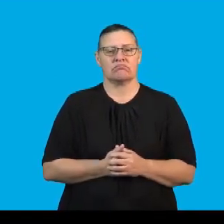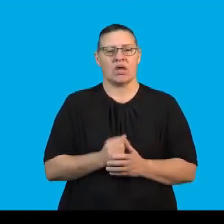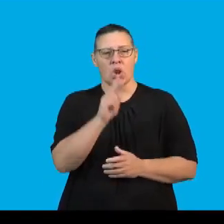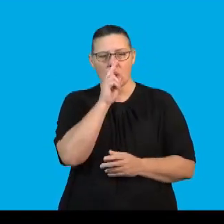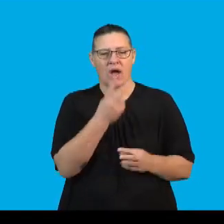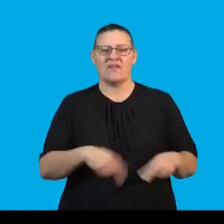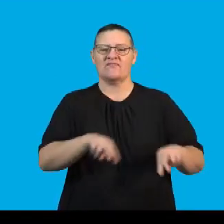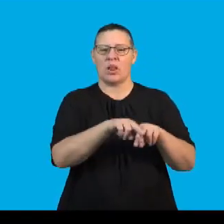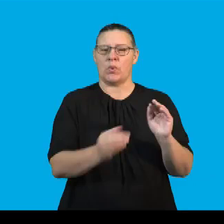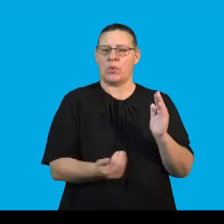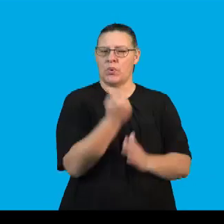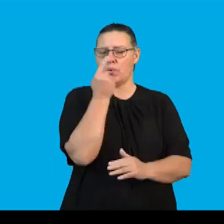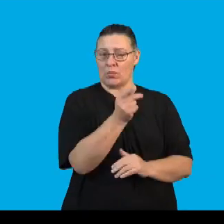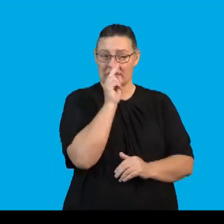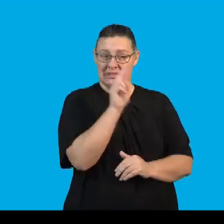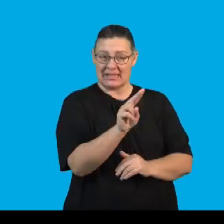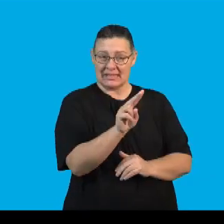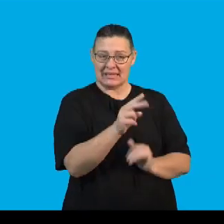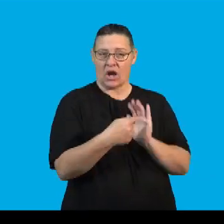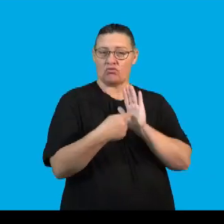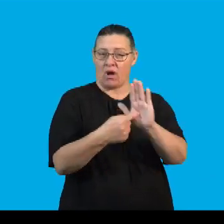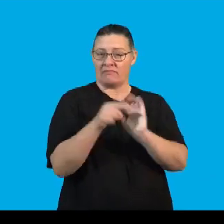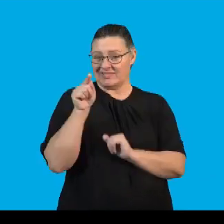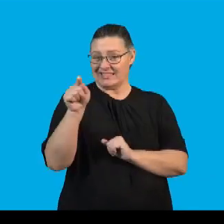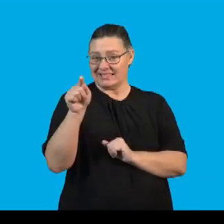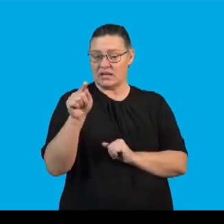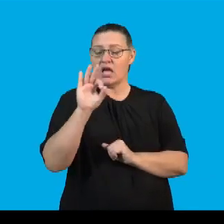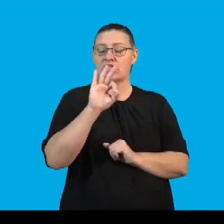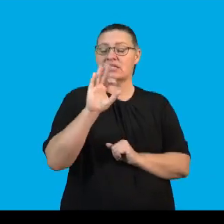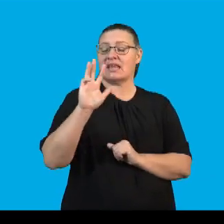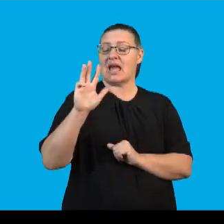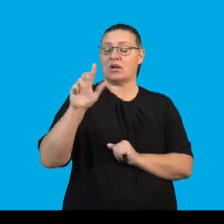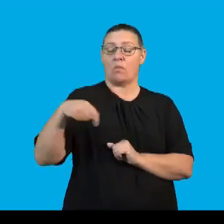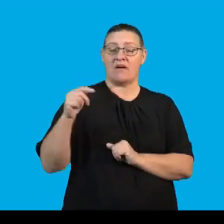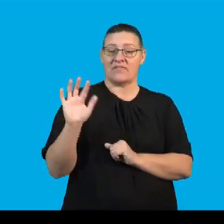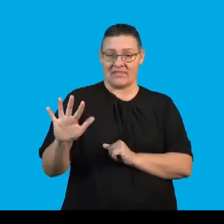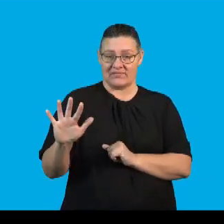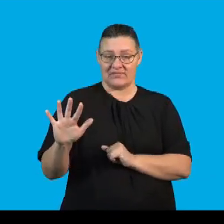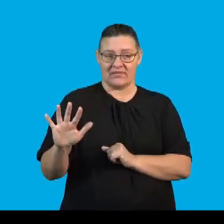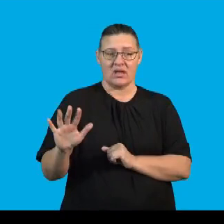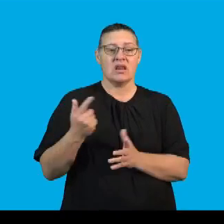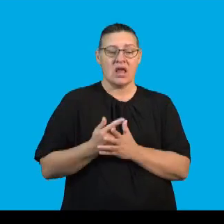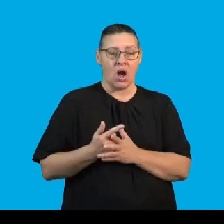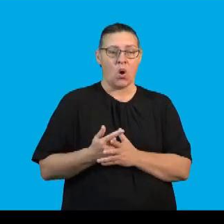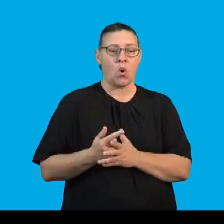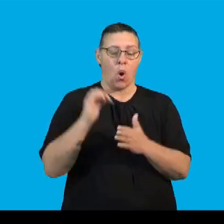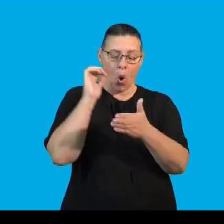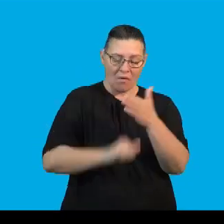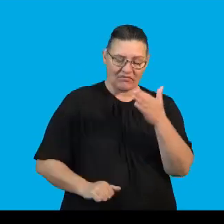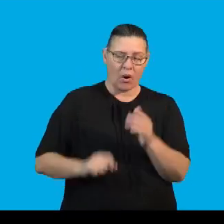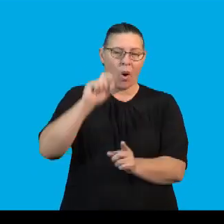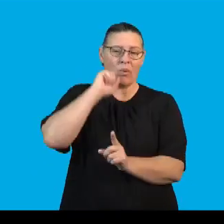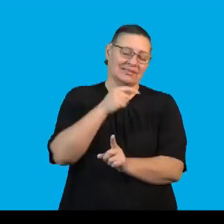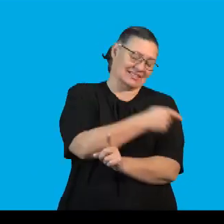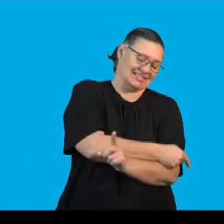our new value. Here's the new value here on the graph, which is 39.5. We subtract our